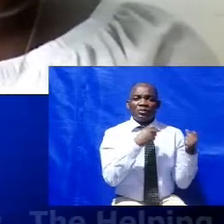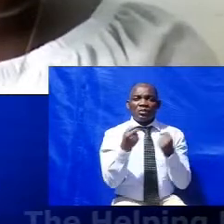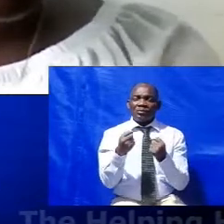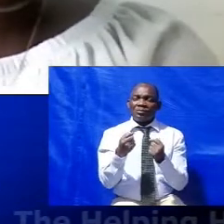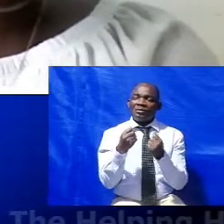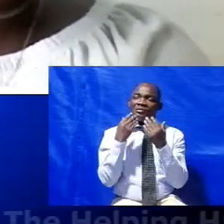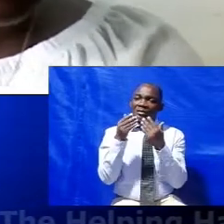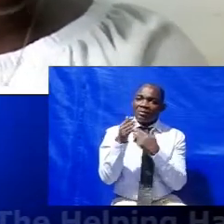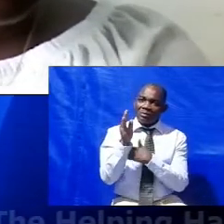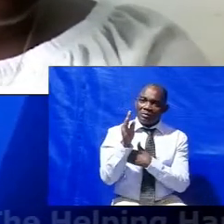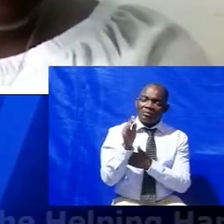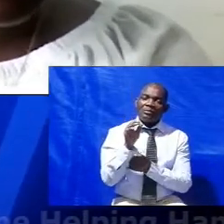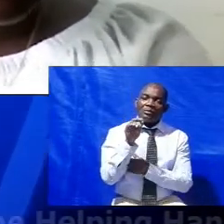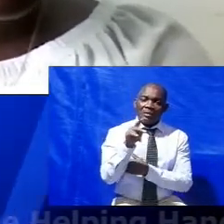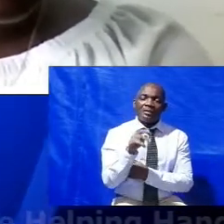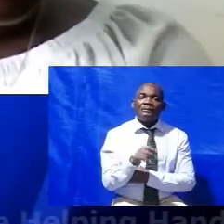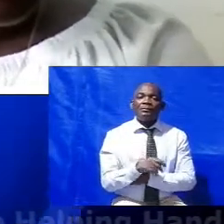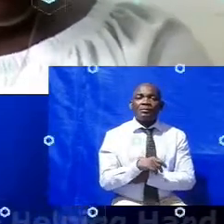Thank you for being strong.